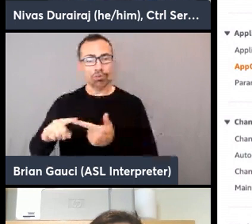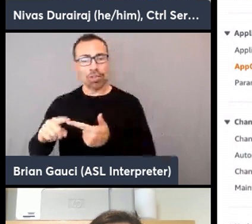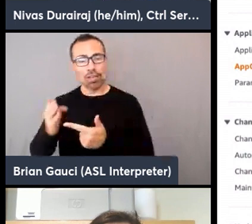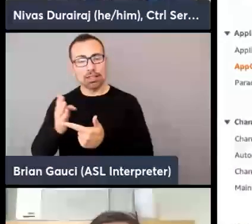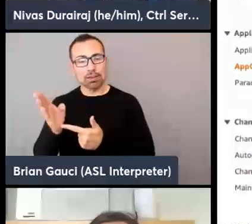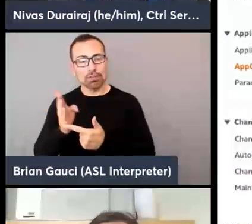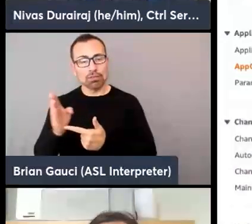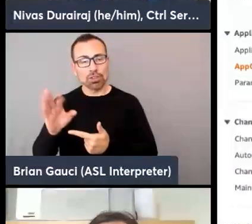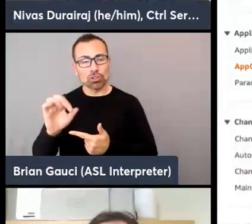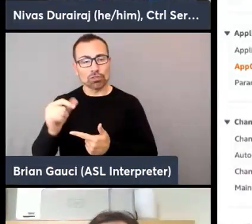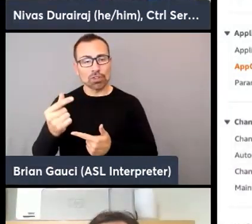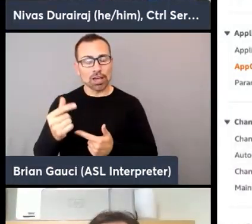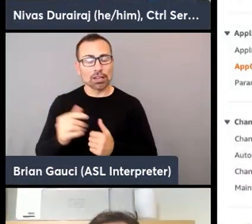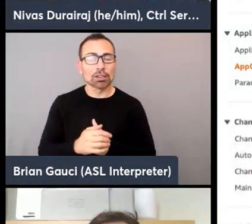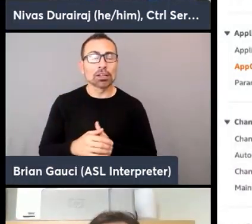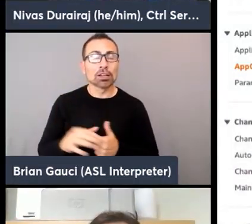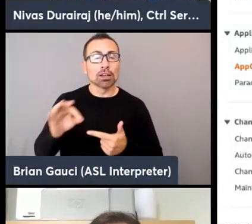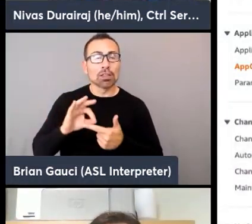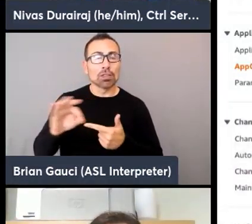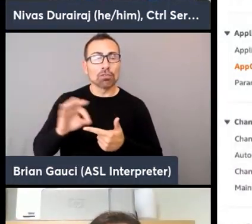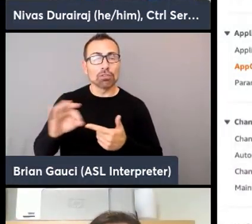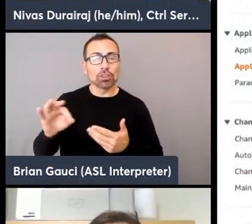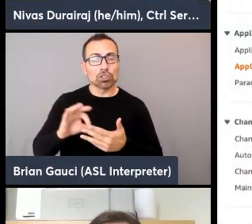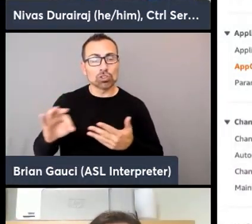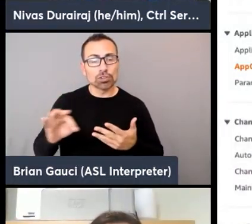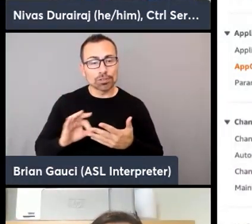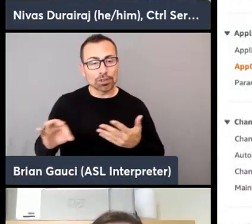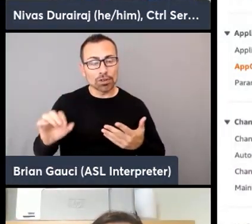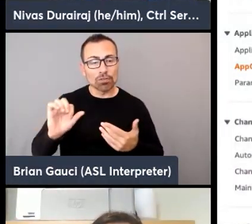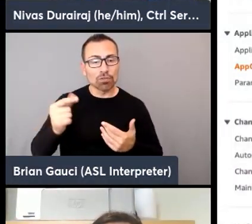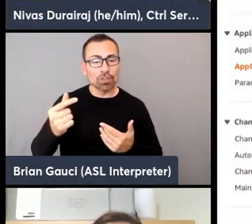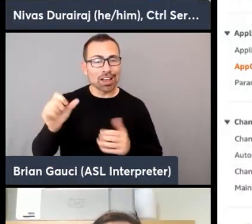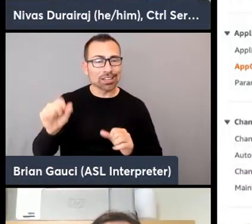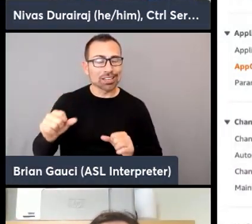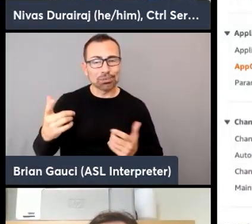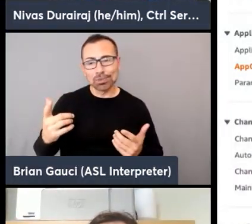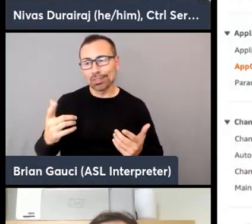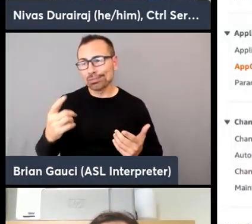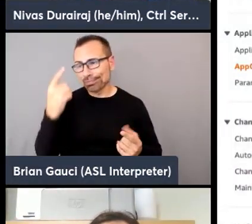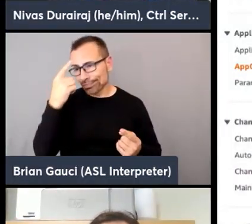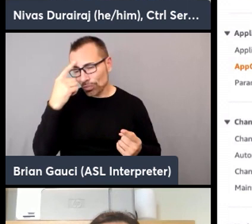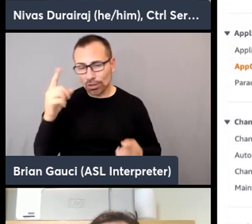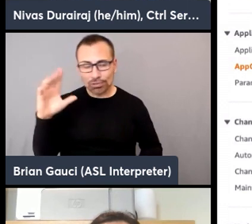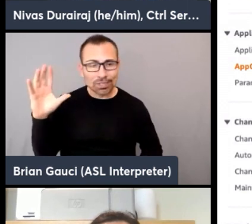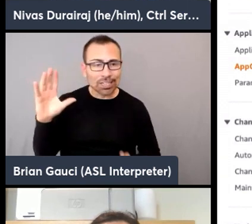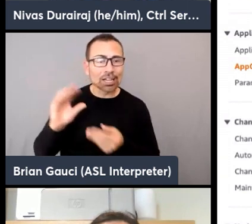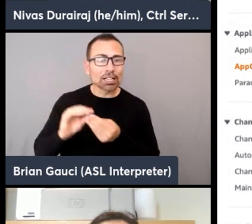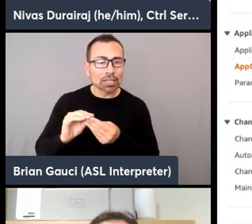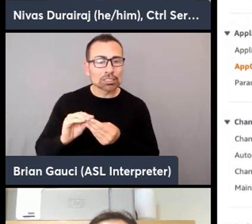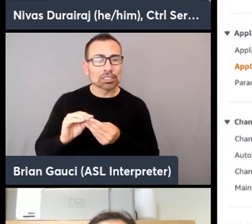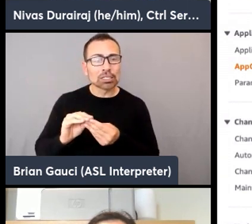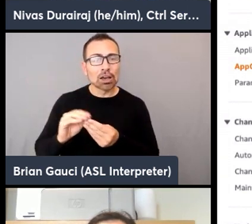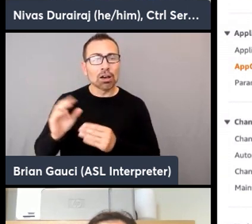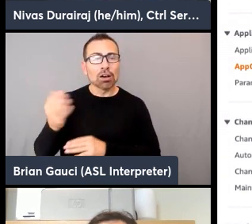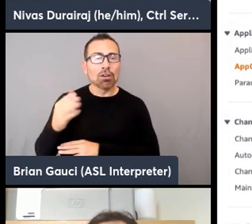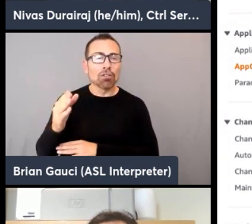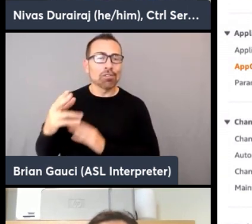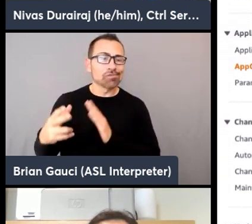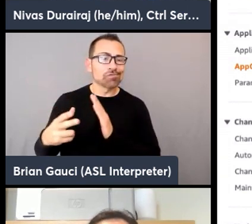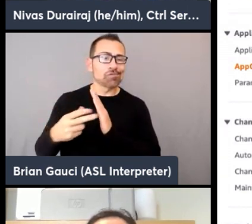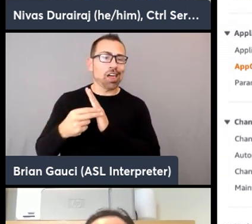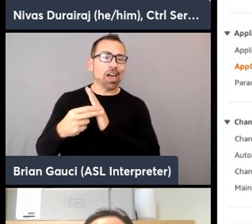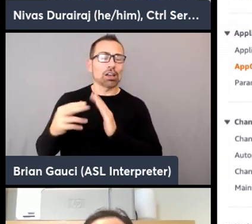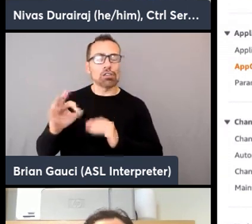type. So the feature flag type can basically be thought of as a collection of flags. So I'll click on this